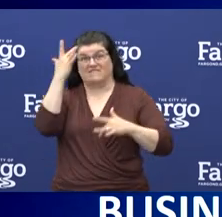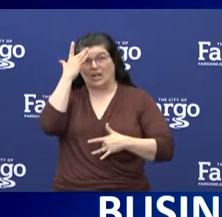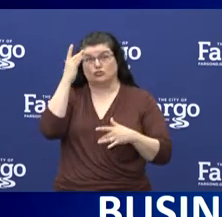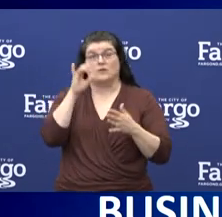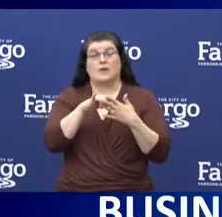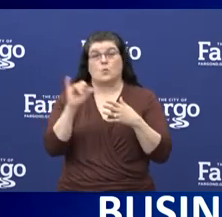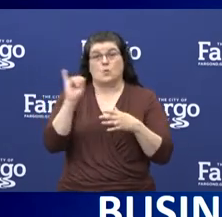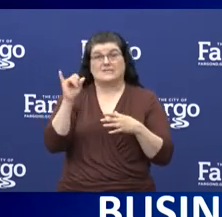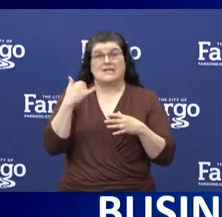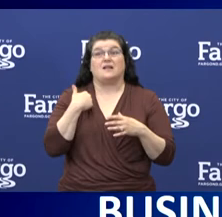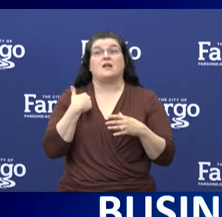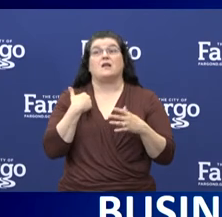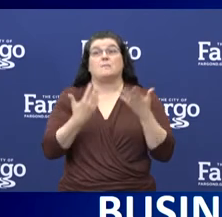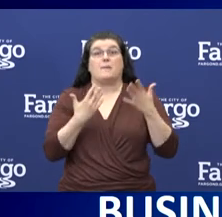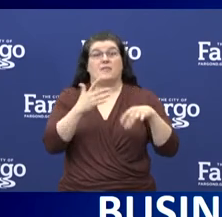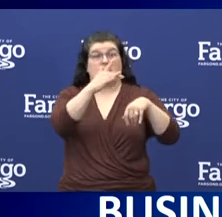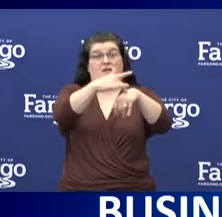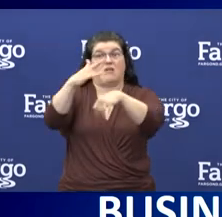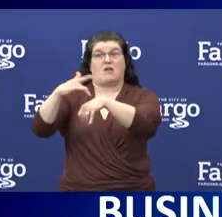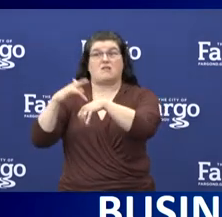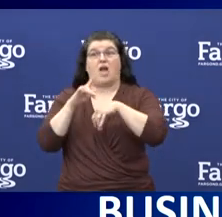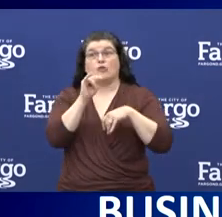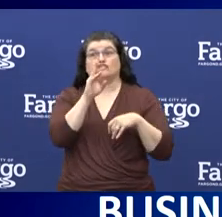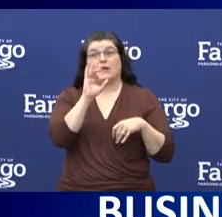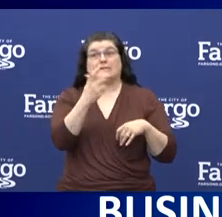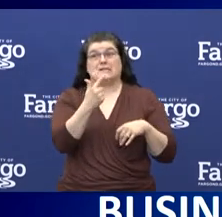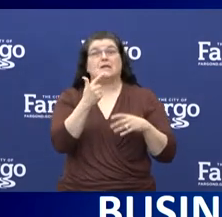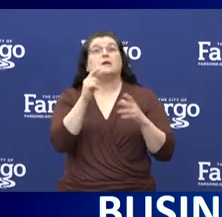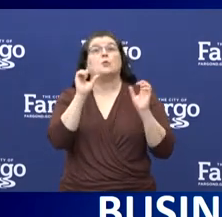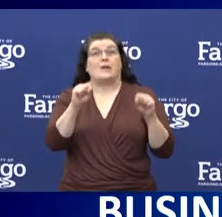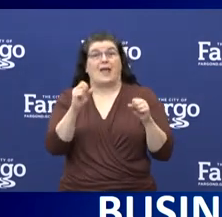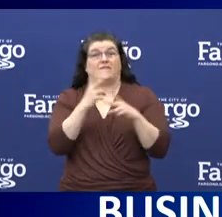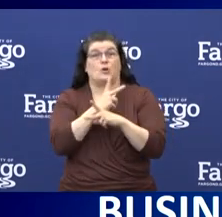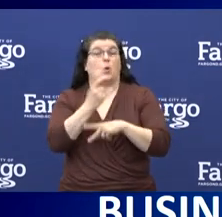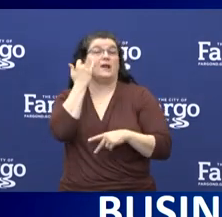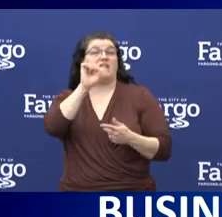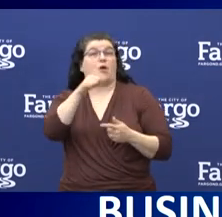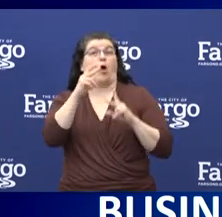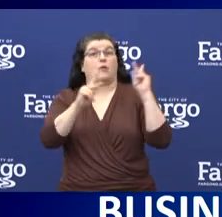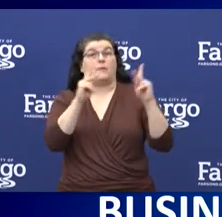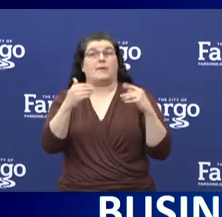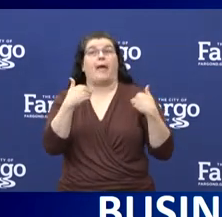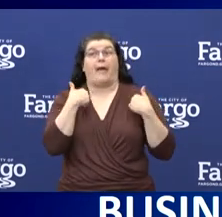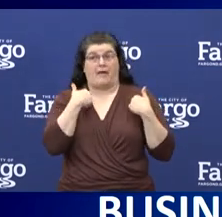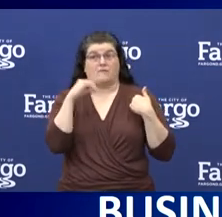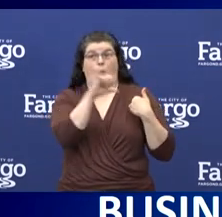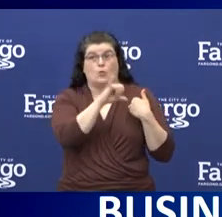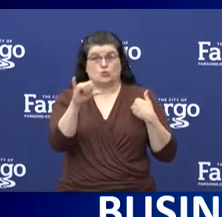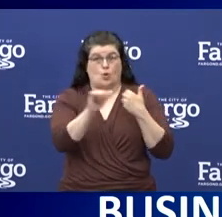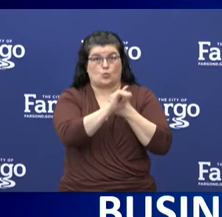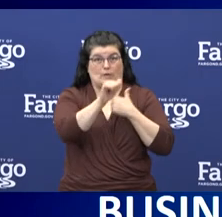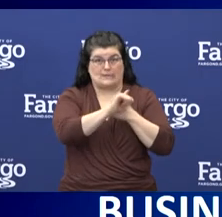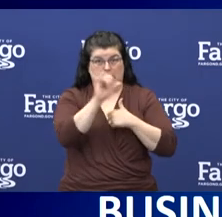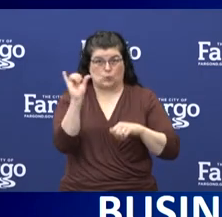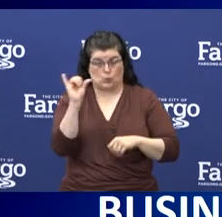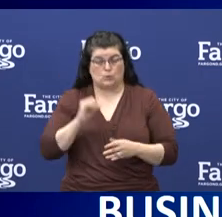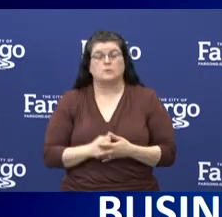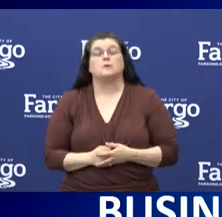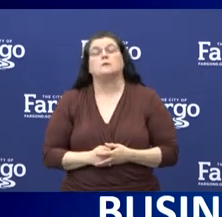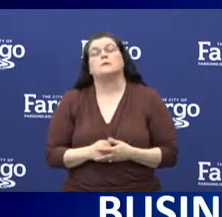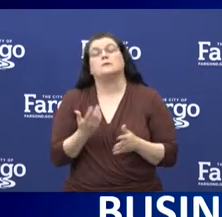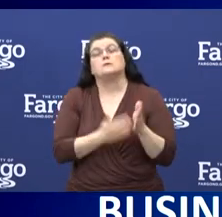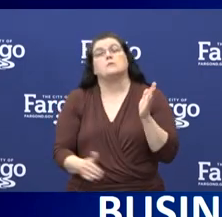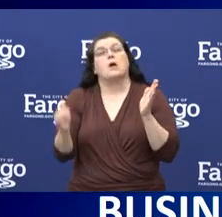to have other people with contact tracing. We'll be able to find if there's other people that may be at risk as well. Very much, again, we want to